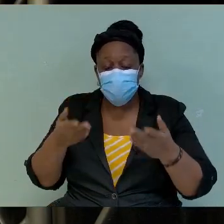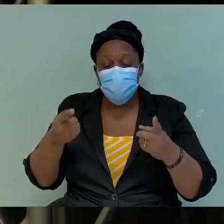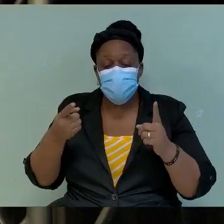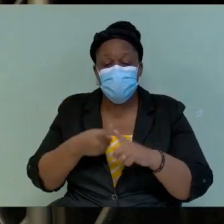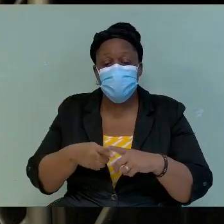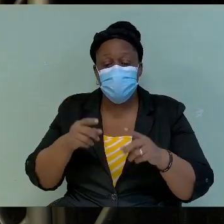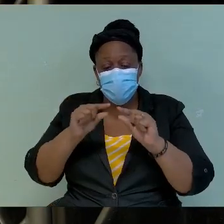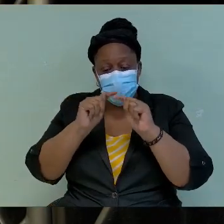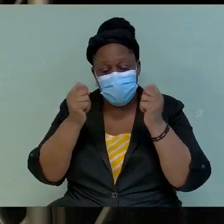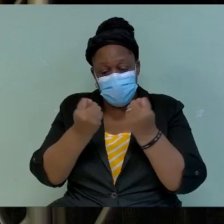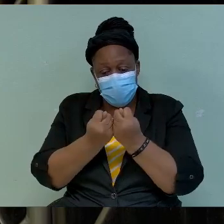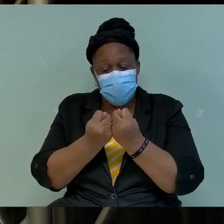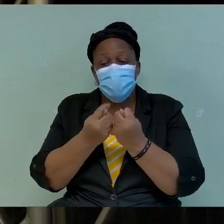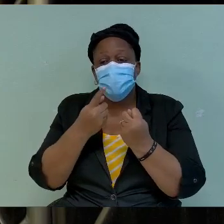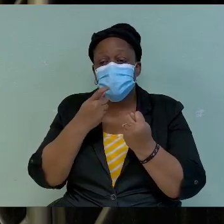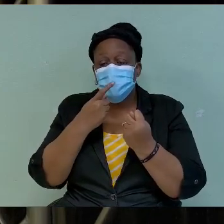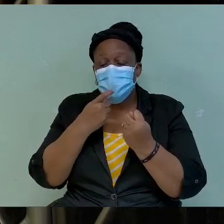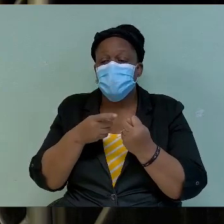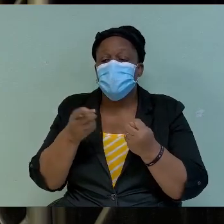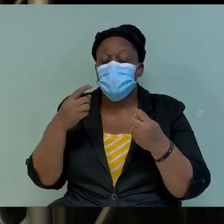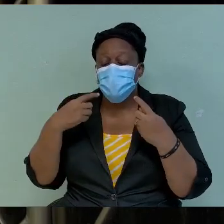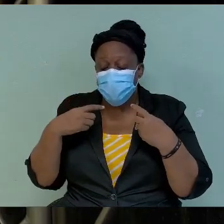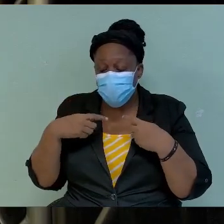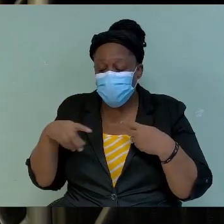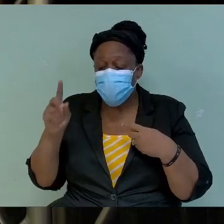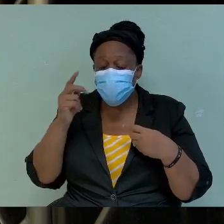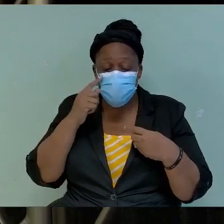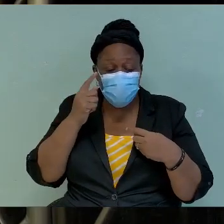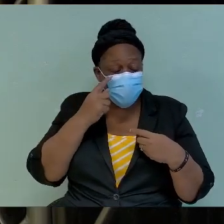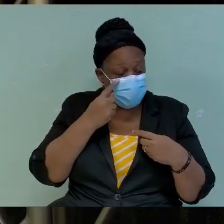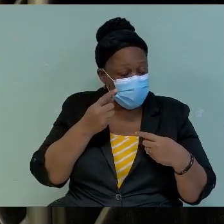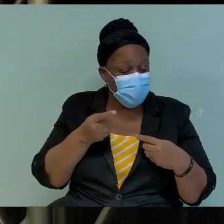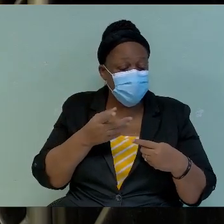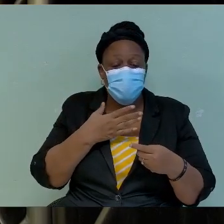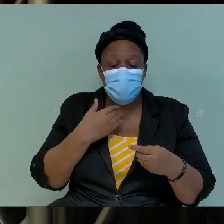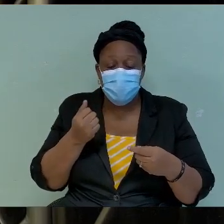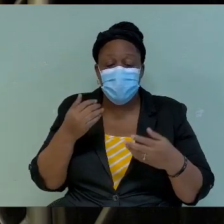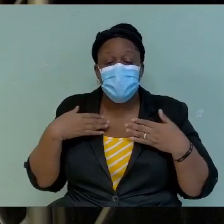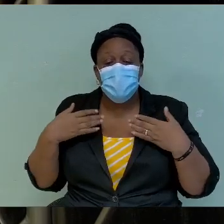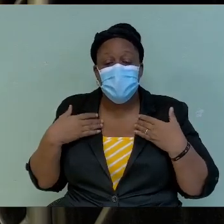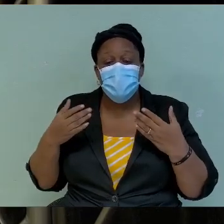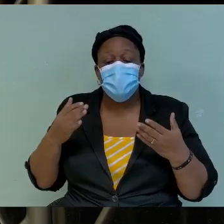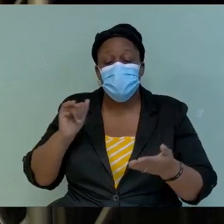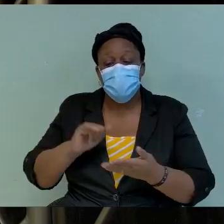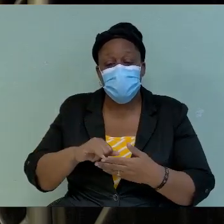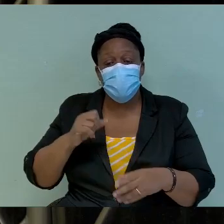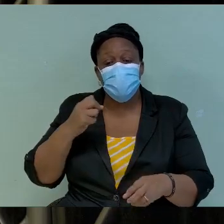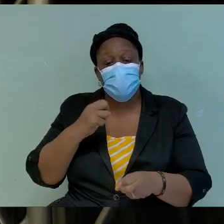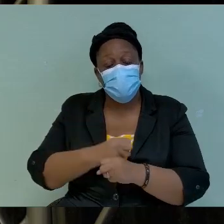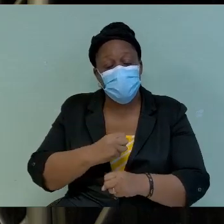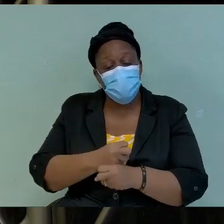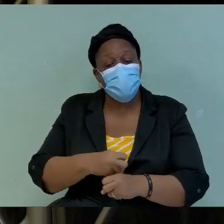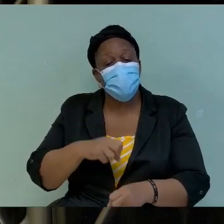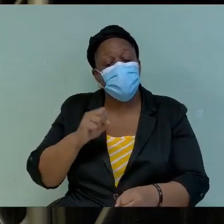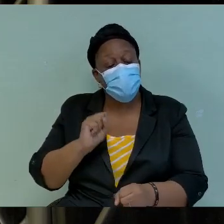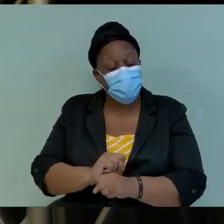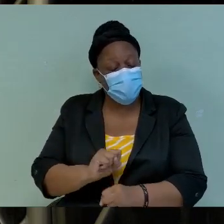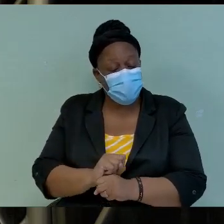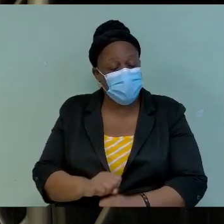Hughes, the head of the task force, and also her operations officer, who is helping her with the coordinating of